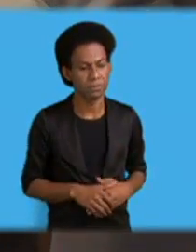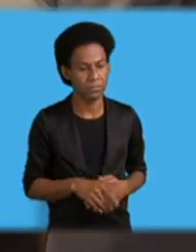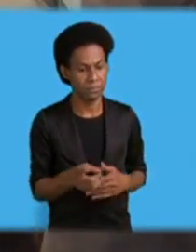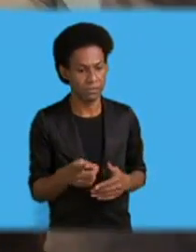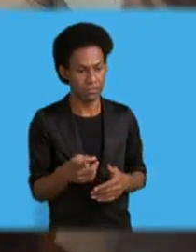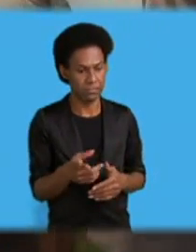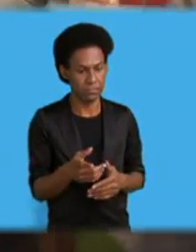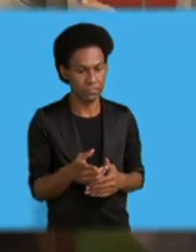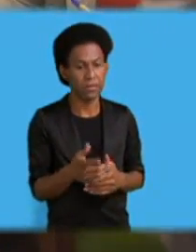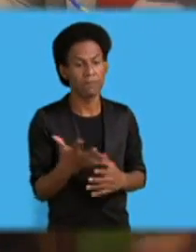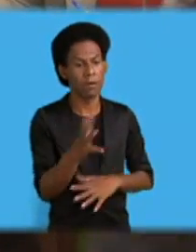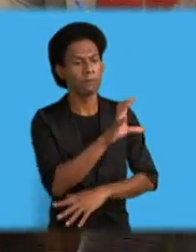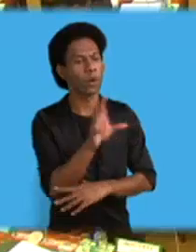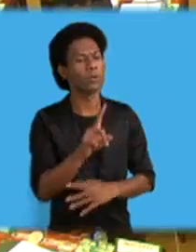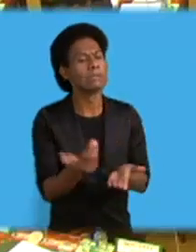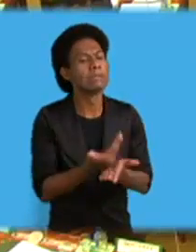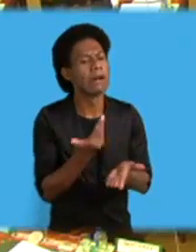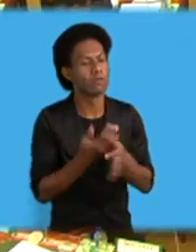Speaker. Thank you.